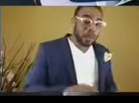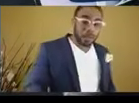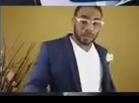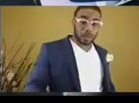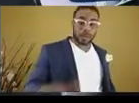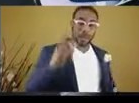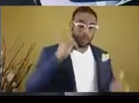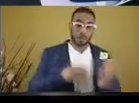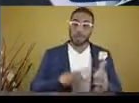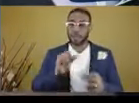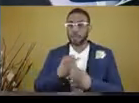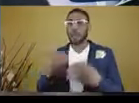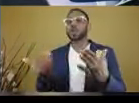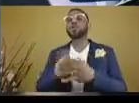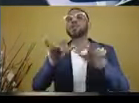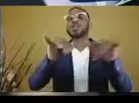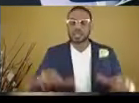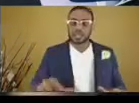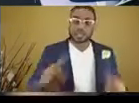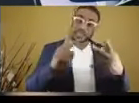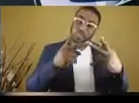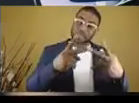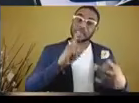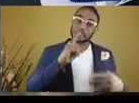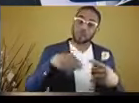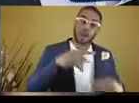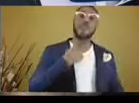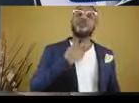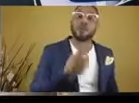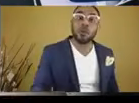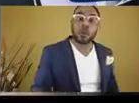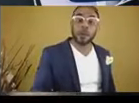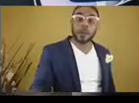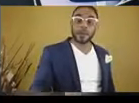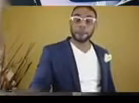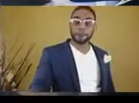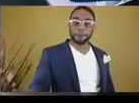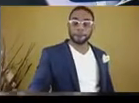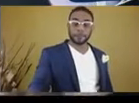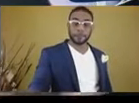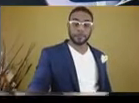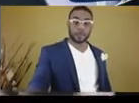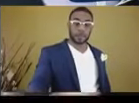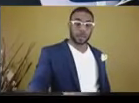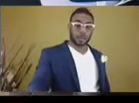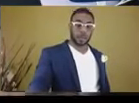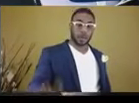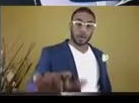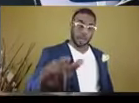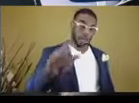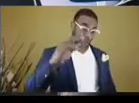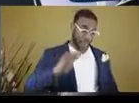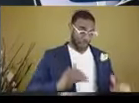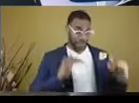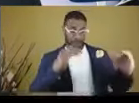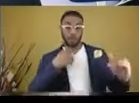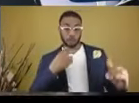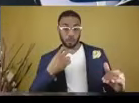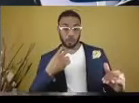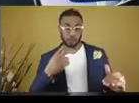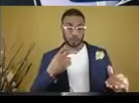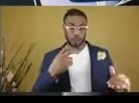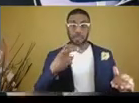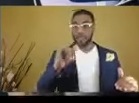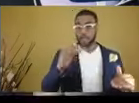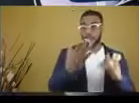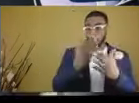got to create new systems. The second thing is around voice. Like literally the other box, we've got to lift up our voices, you all, that part